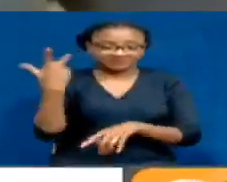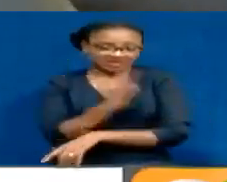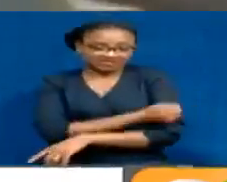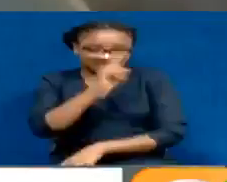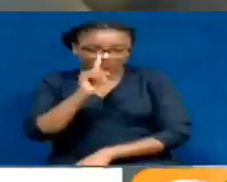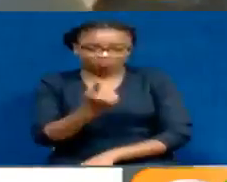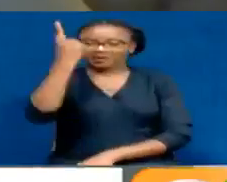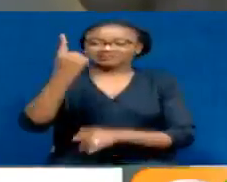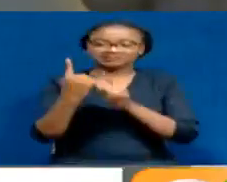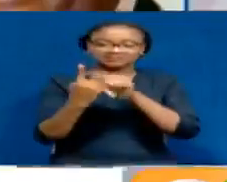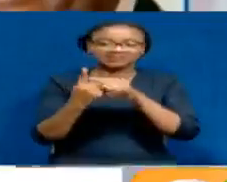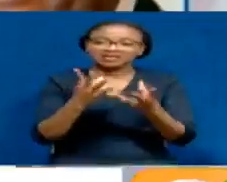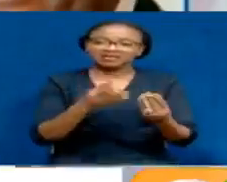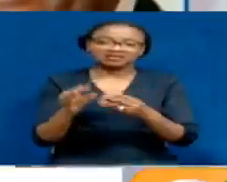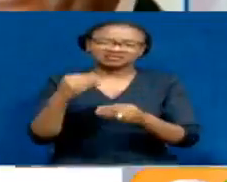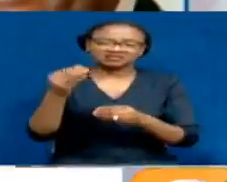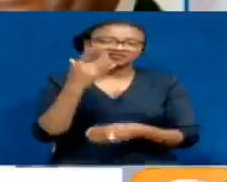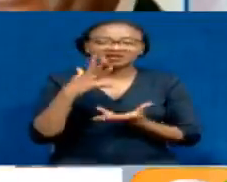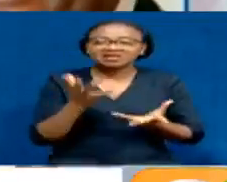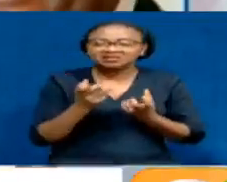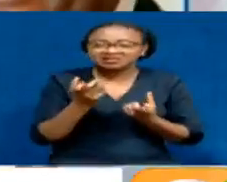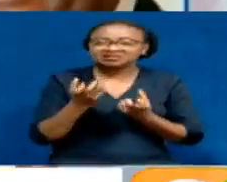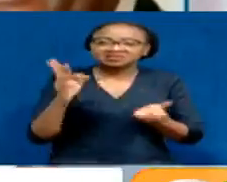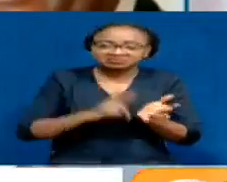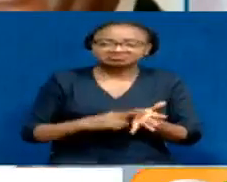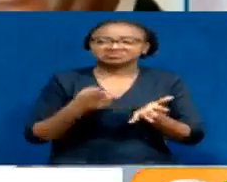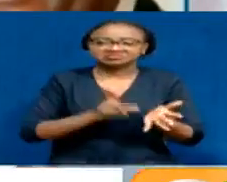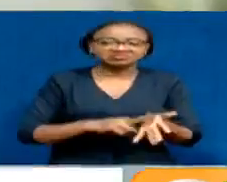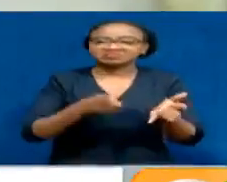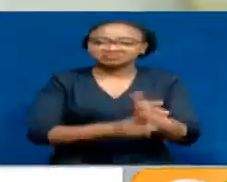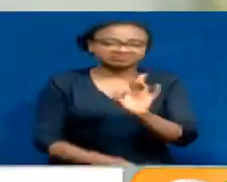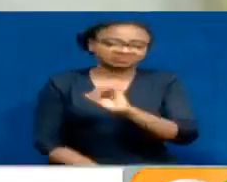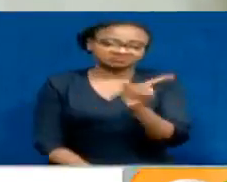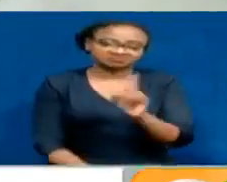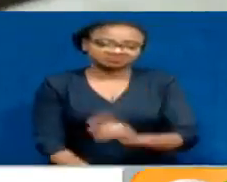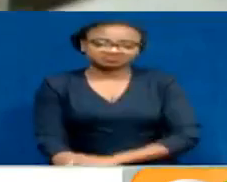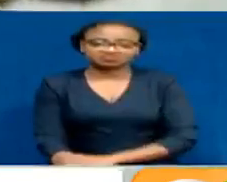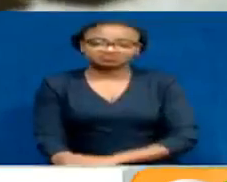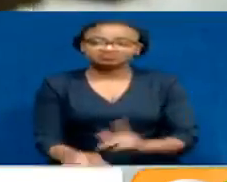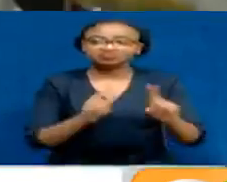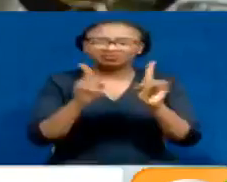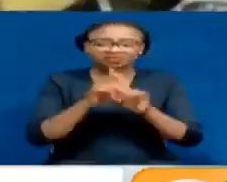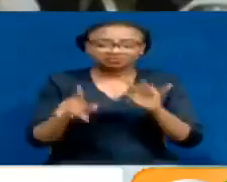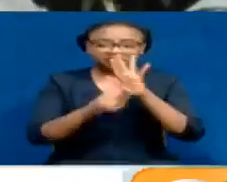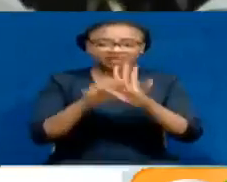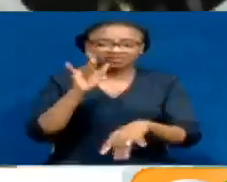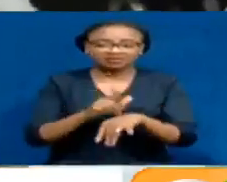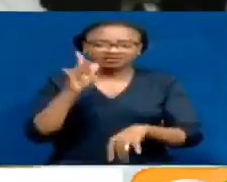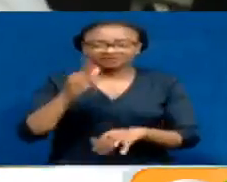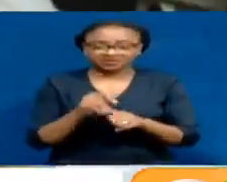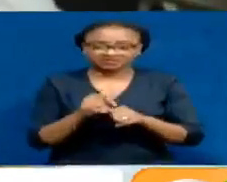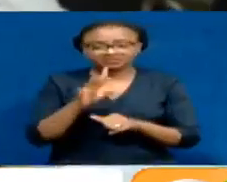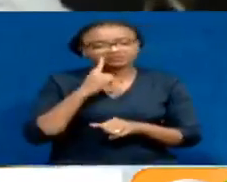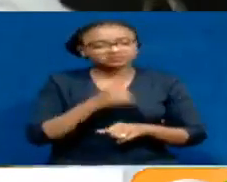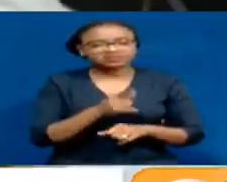will be easier to deploy since they will require less operational costs," end of quote. Side effects of the vaccine itself were